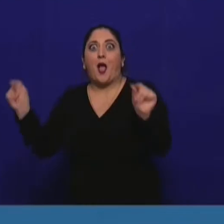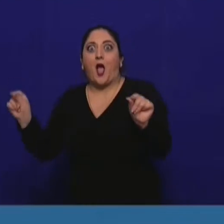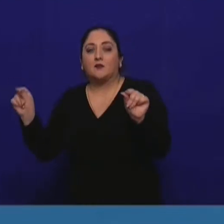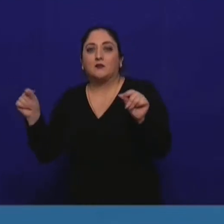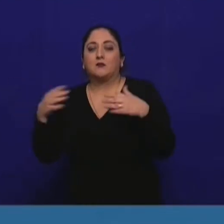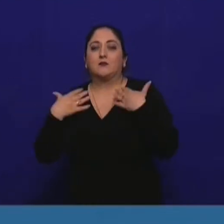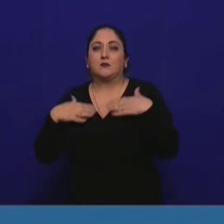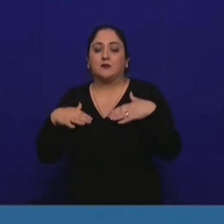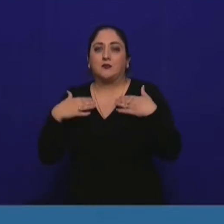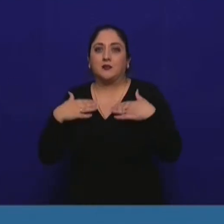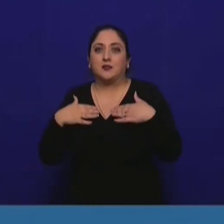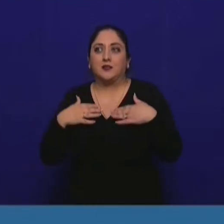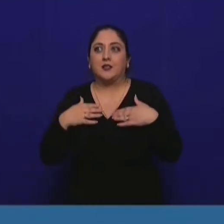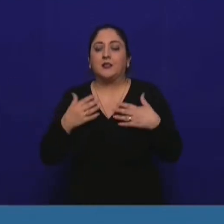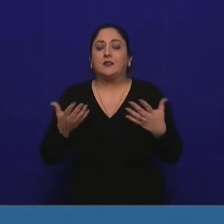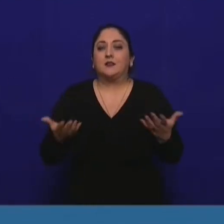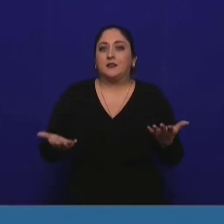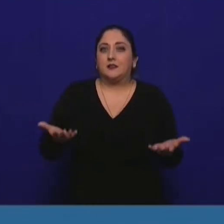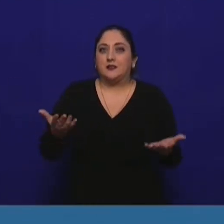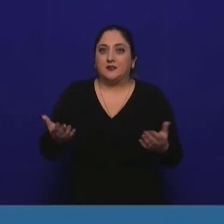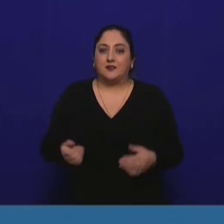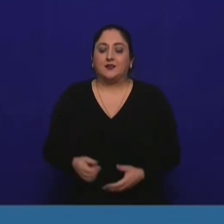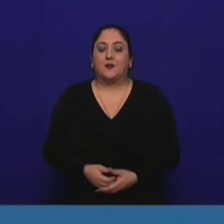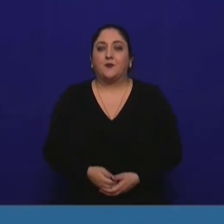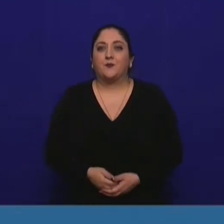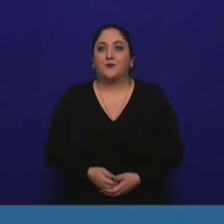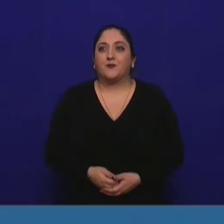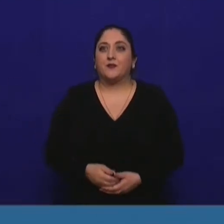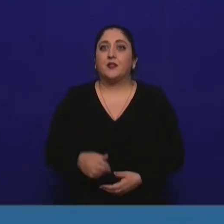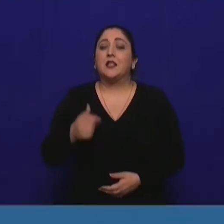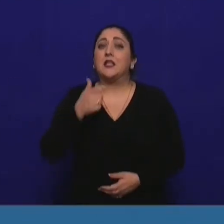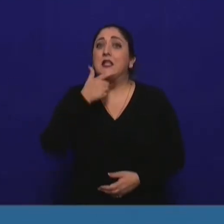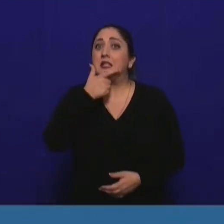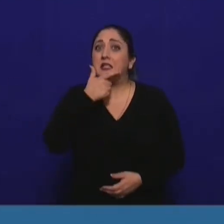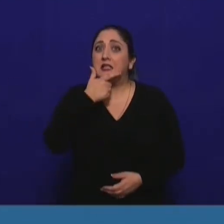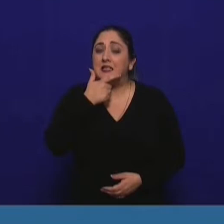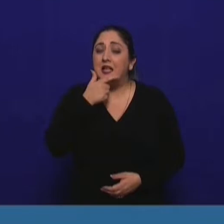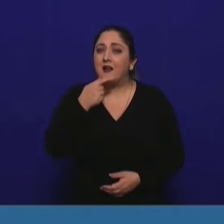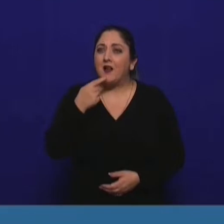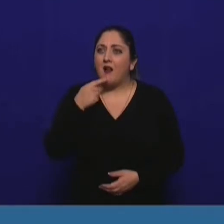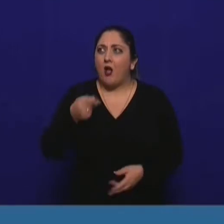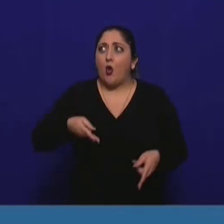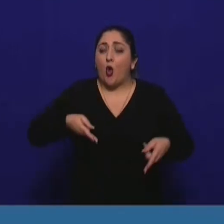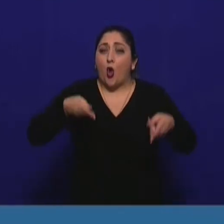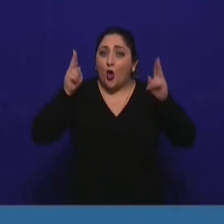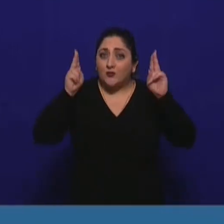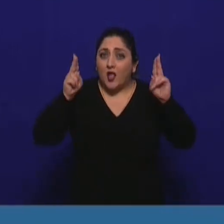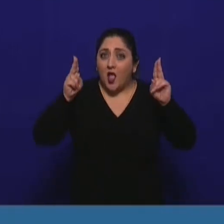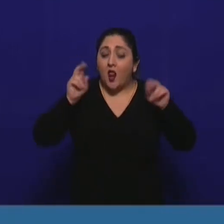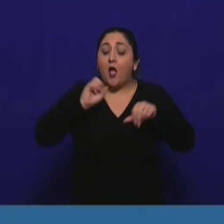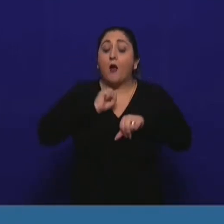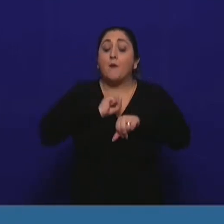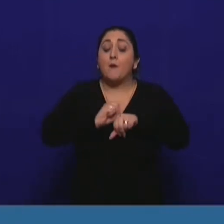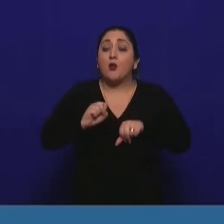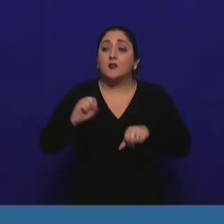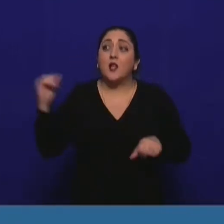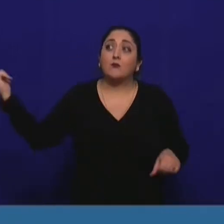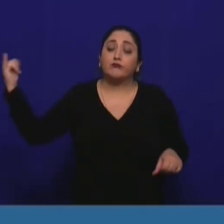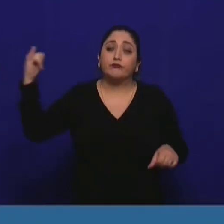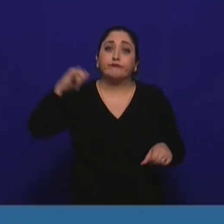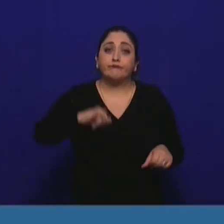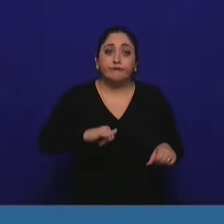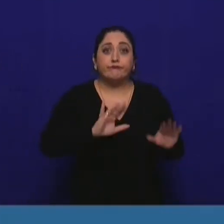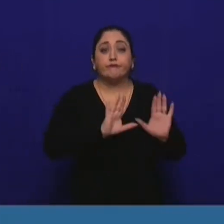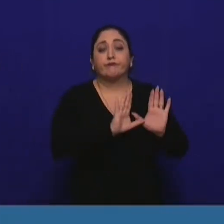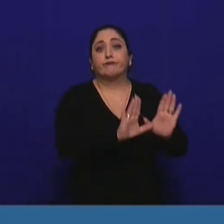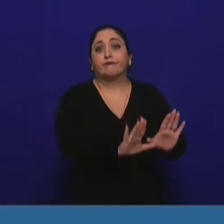jidħol fil-pajjiż għatta 10 tiem ġo din il-lukanda. Din hija xi ħaġa li forsi tista' tiġi wkoll trodotta f'dan